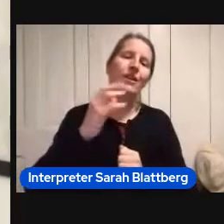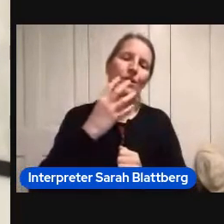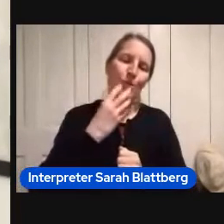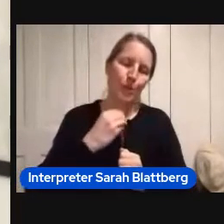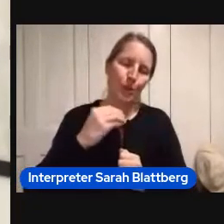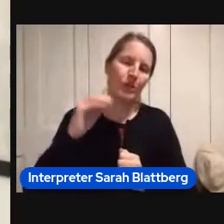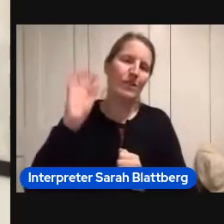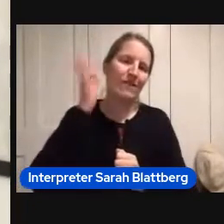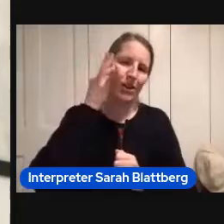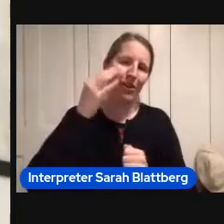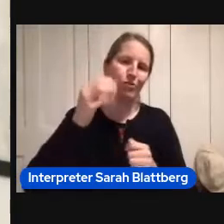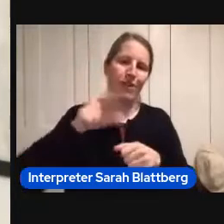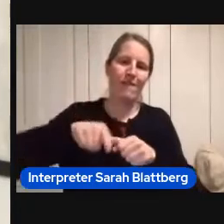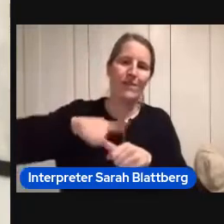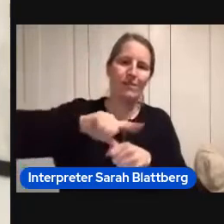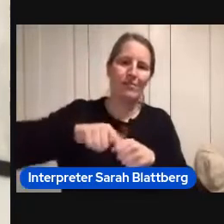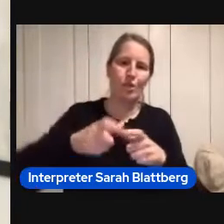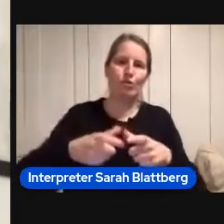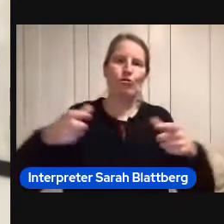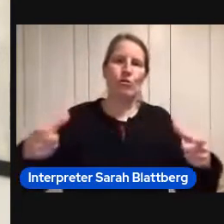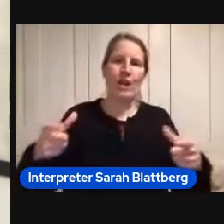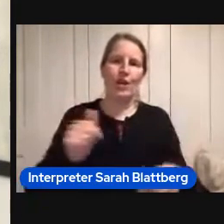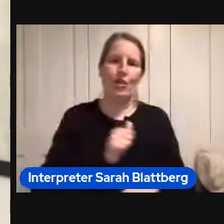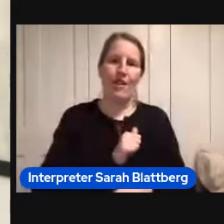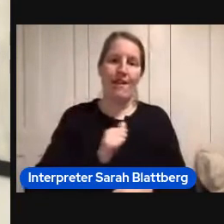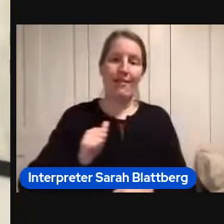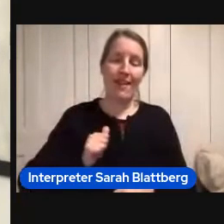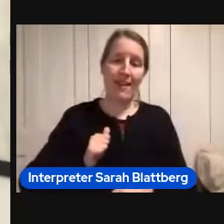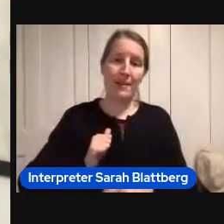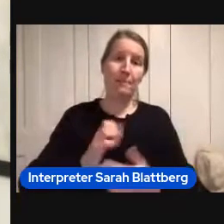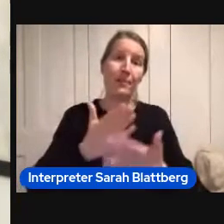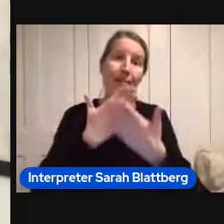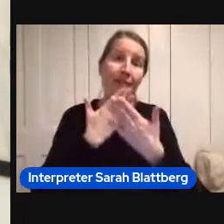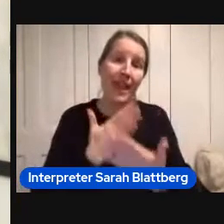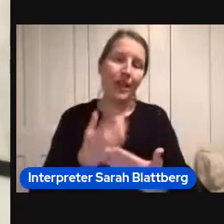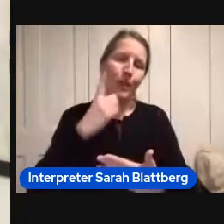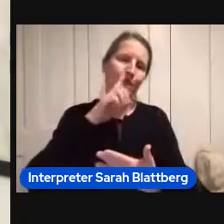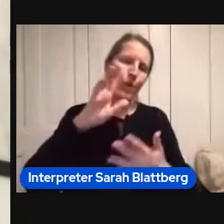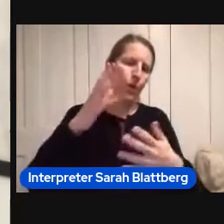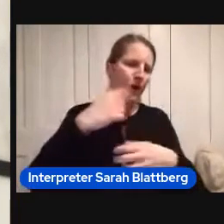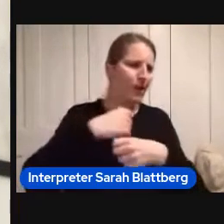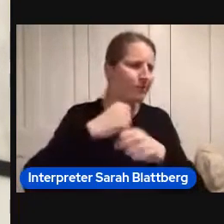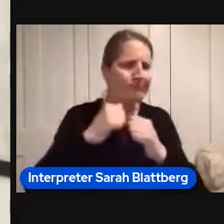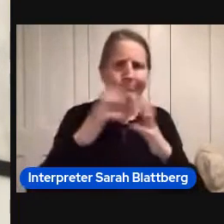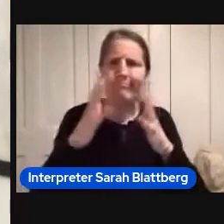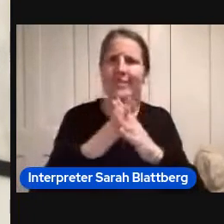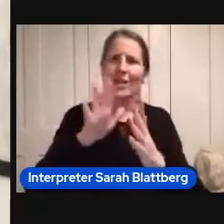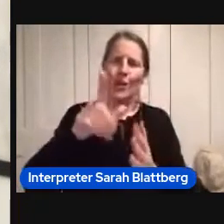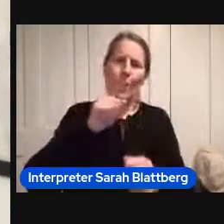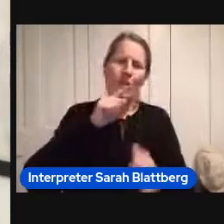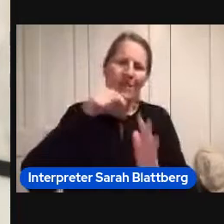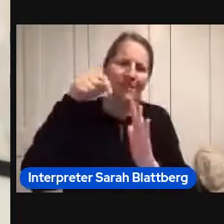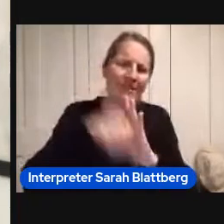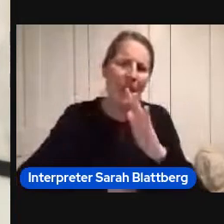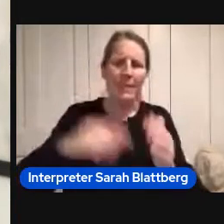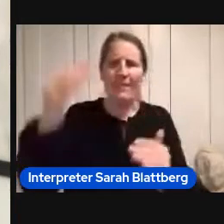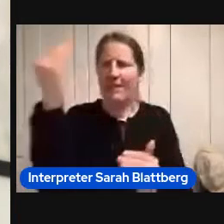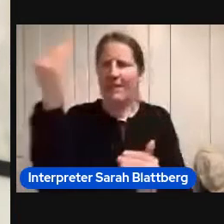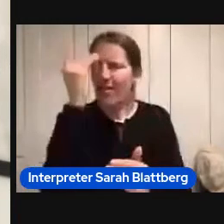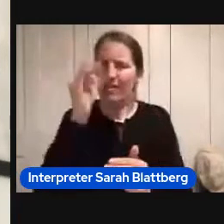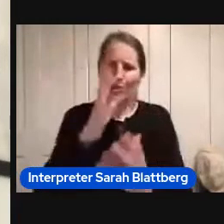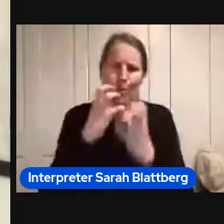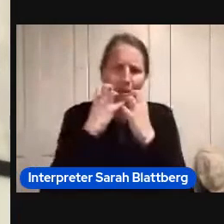Atlanta. And really just a big thank you for your creation and inspiration and depth of knowledge and care. And most of all to each of